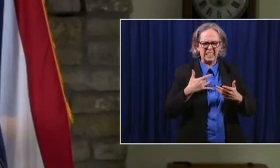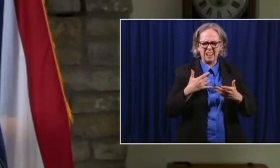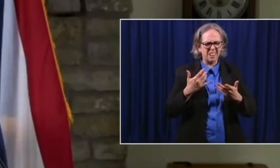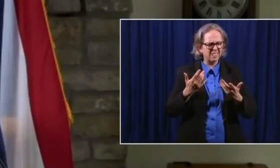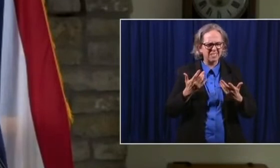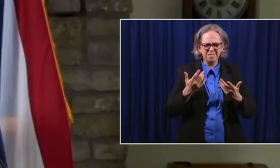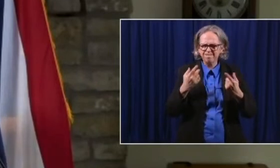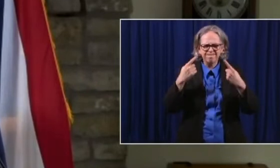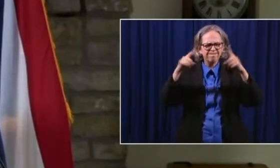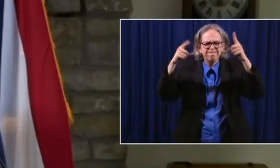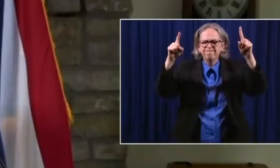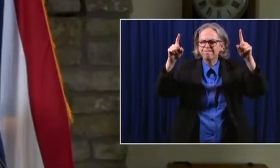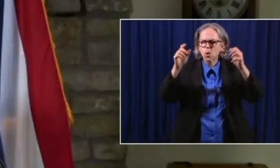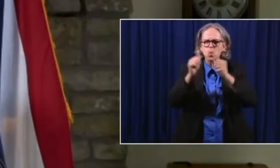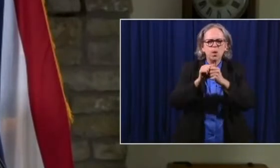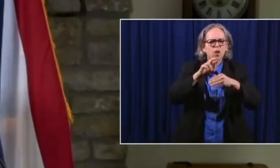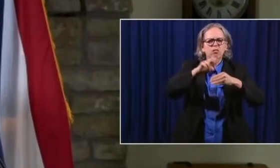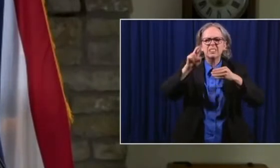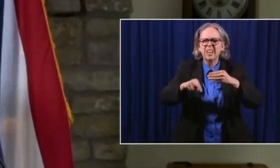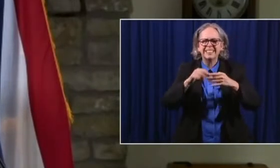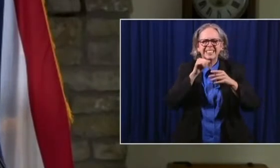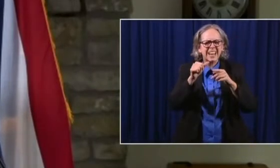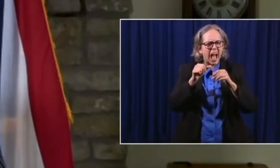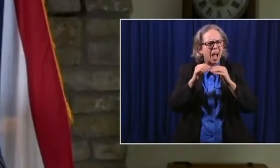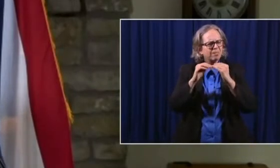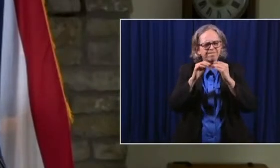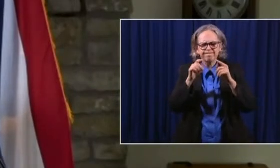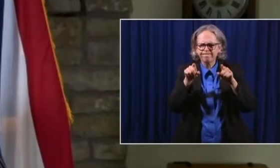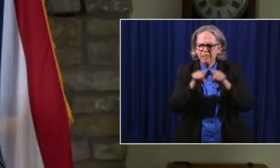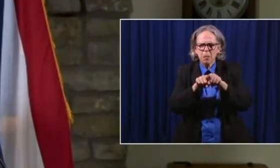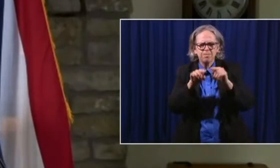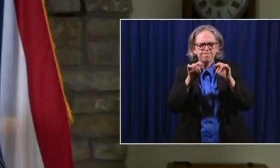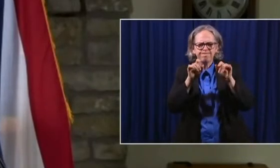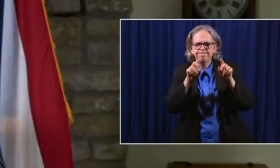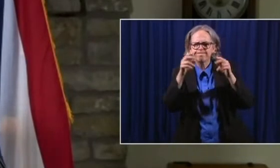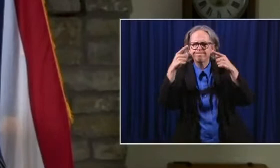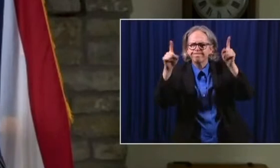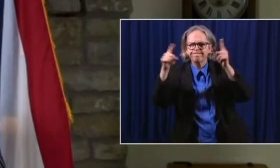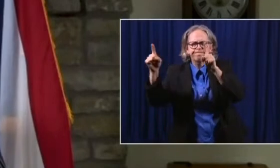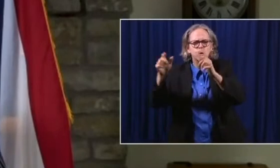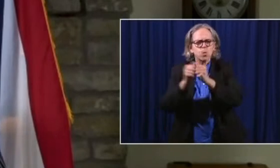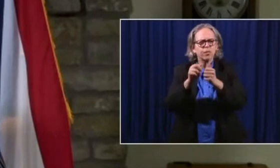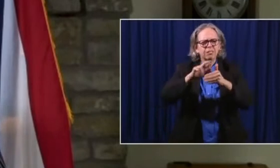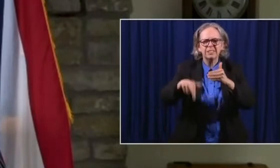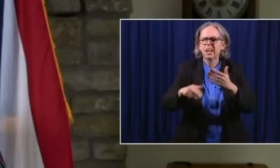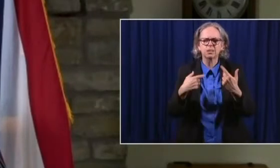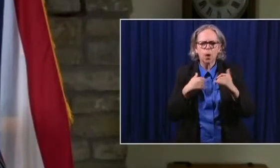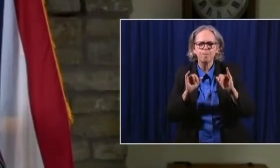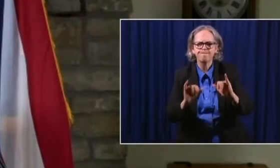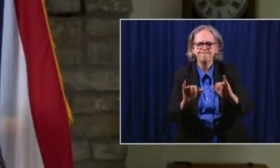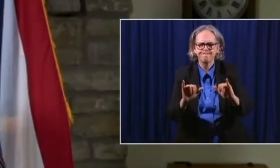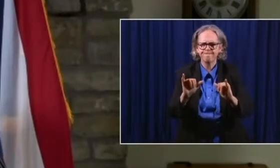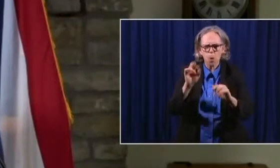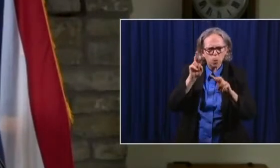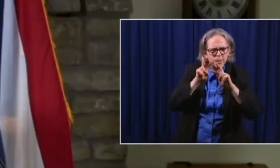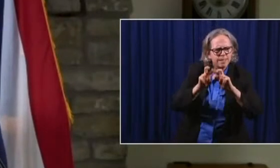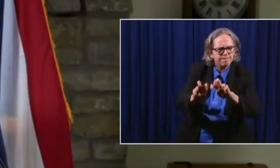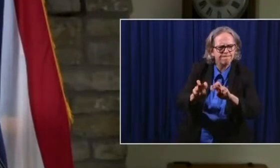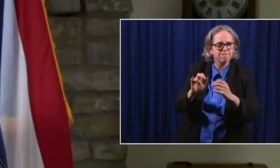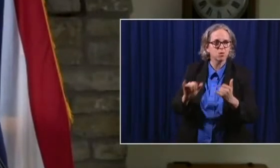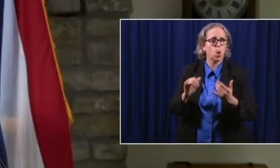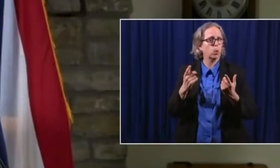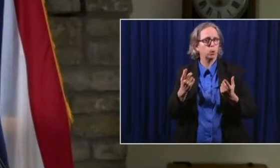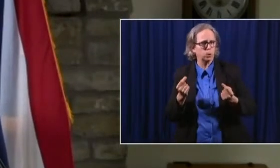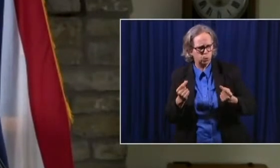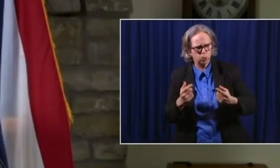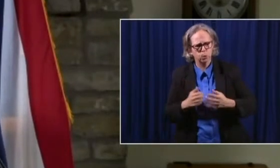a result of that, we've determined to start looking at this. So we paused this method of specimen collection